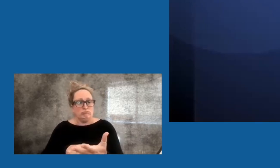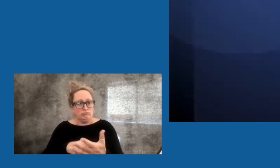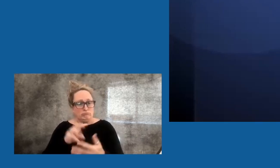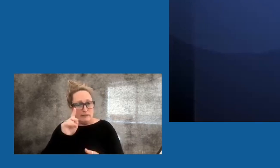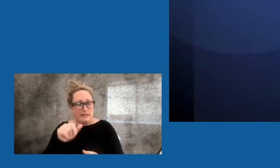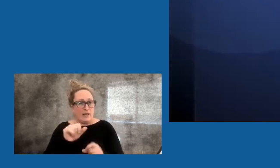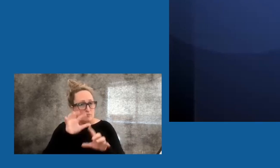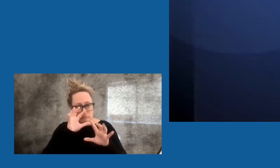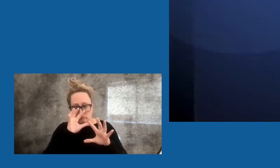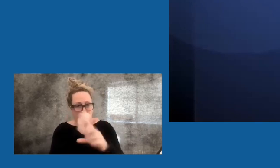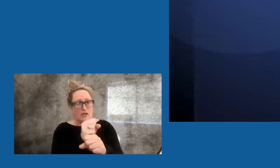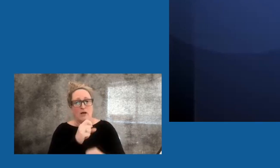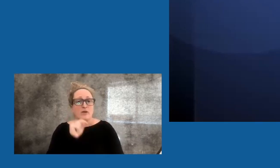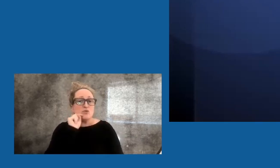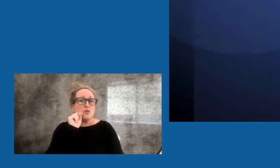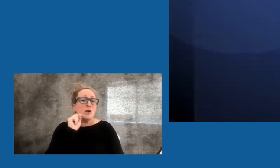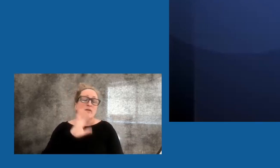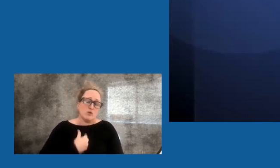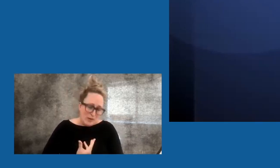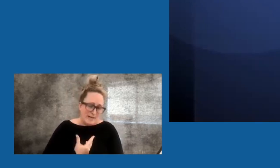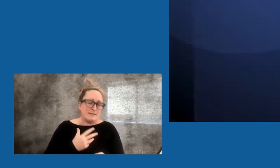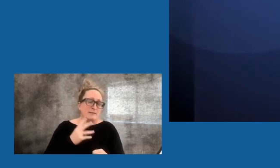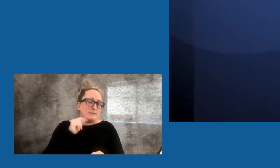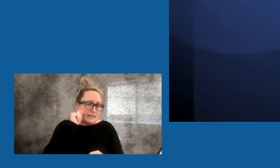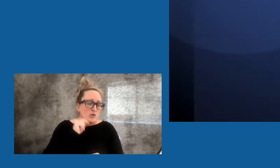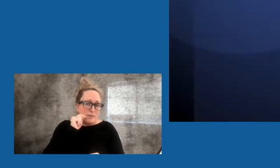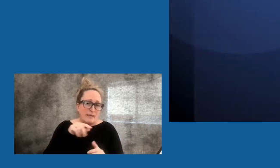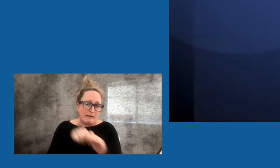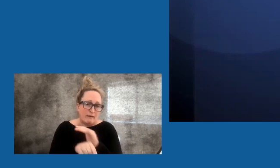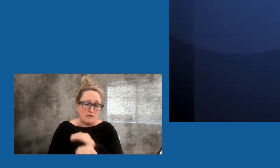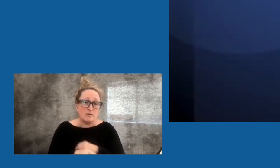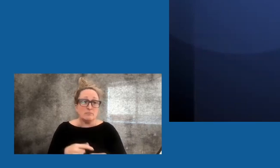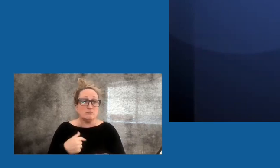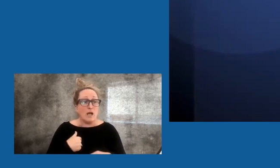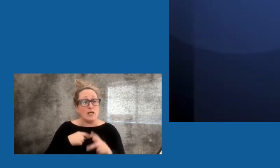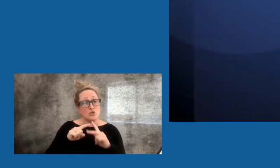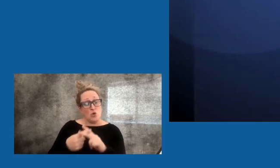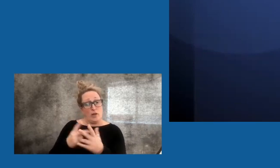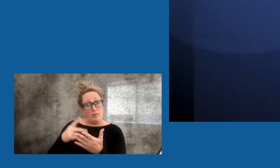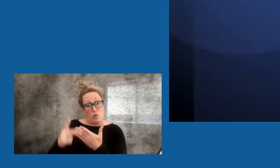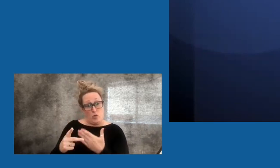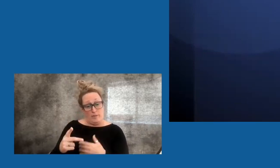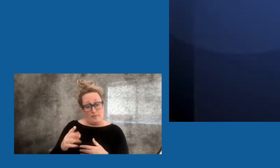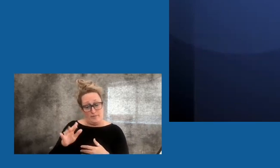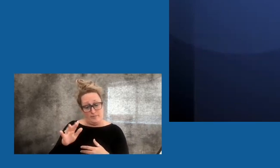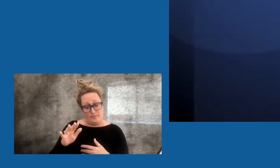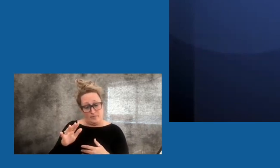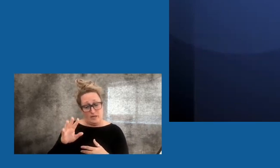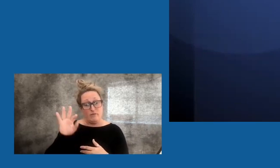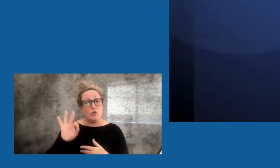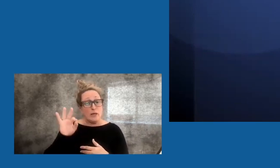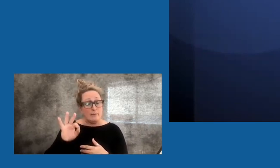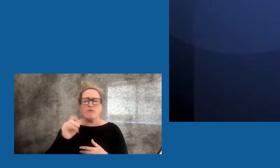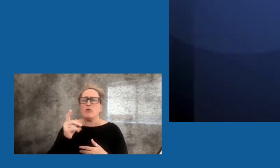media in case of a trans teen being murdered. I actually started the transgender program in Fremont in